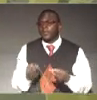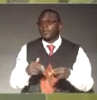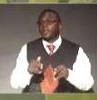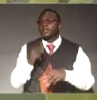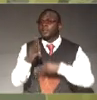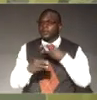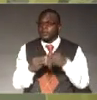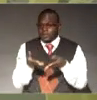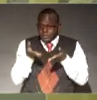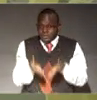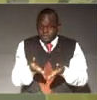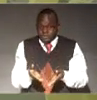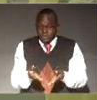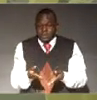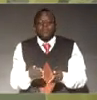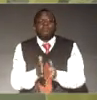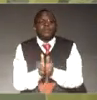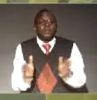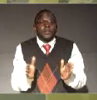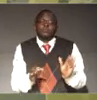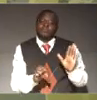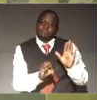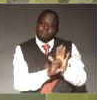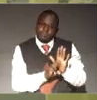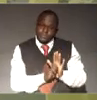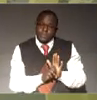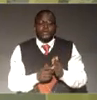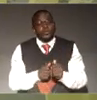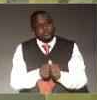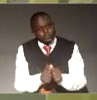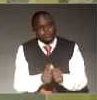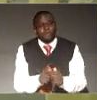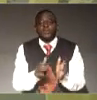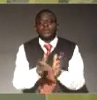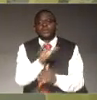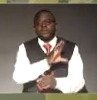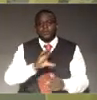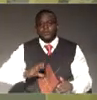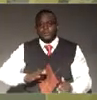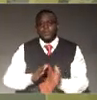today, calling upon the public to emulate Jesus Christ. Details of that in this report.